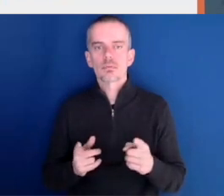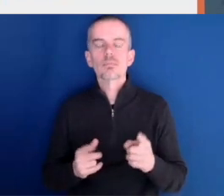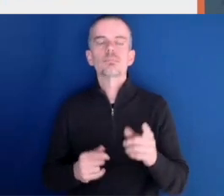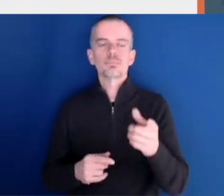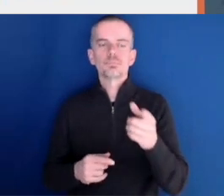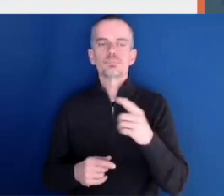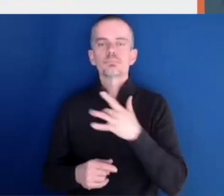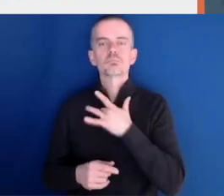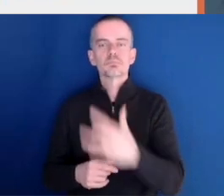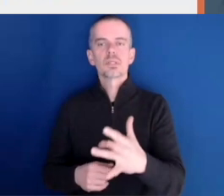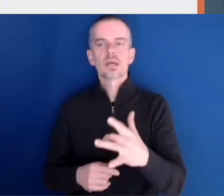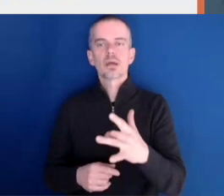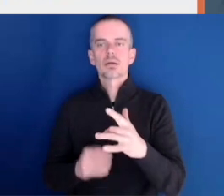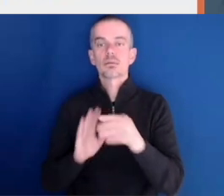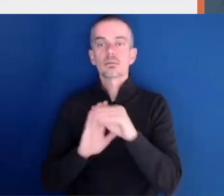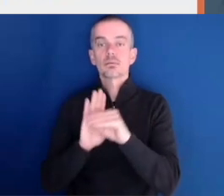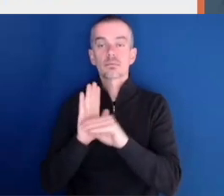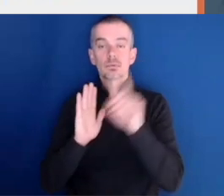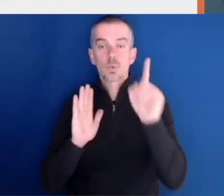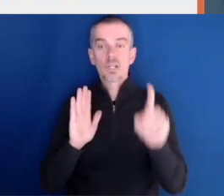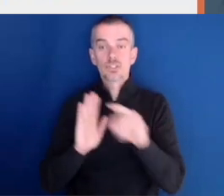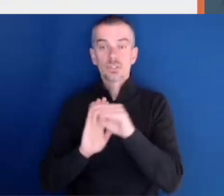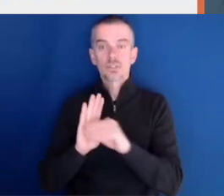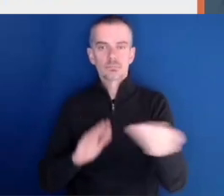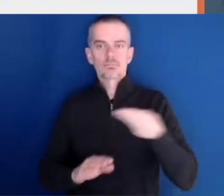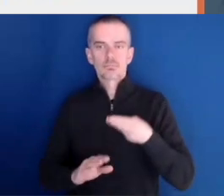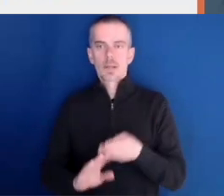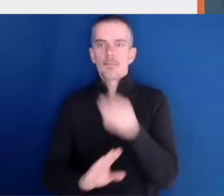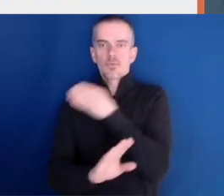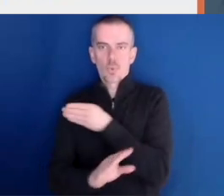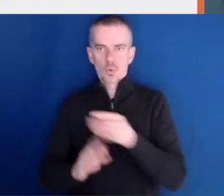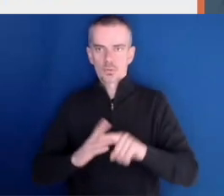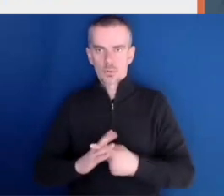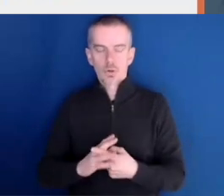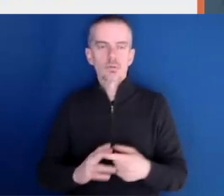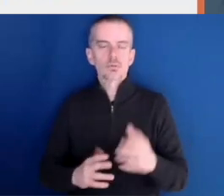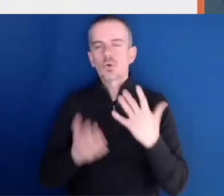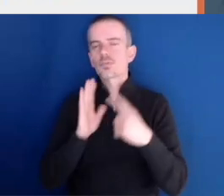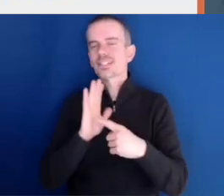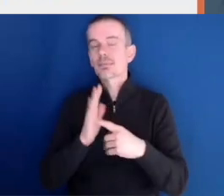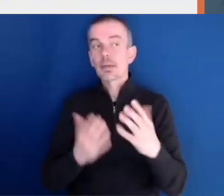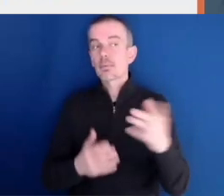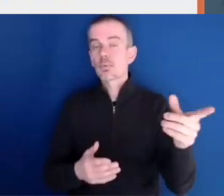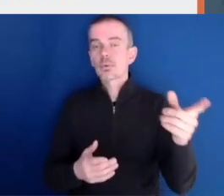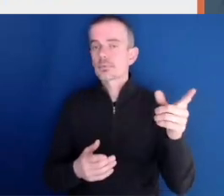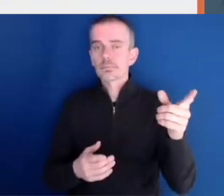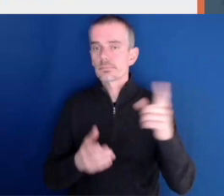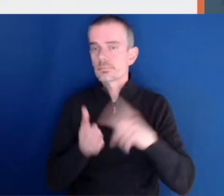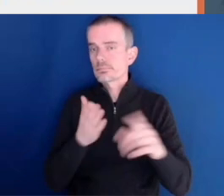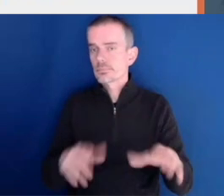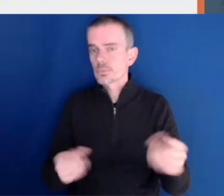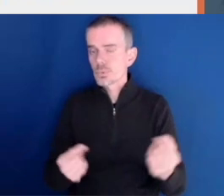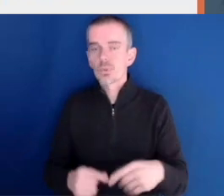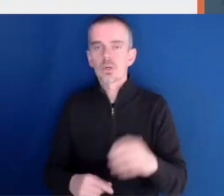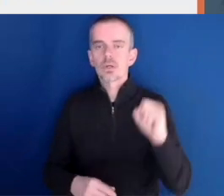usually you'll get the questions beforehand. So some examples of things that they might do is spot checking